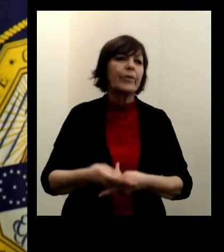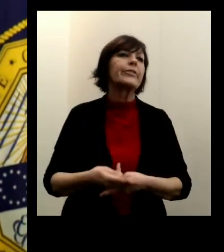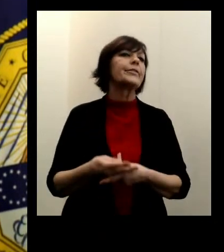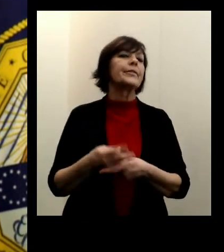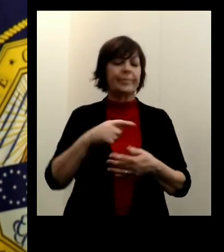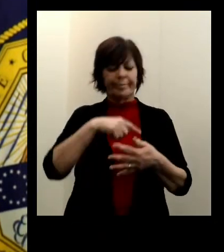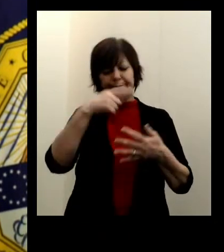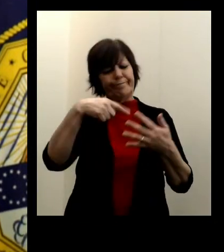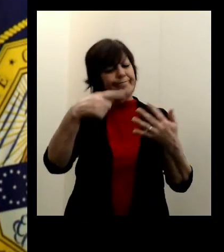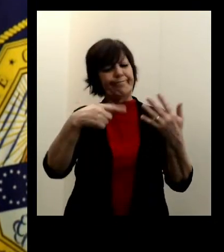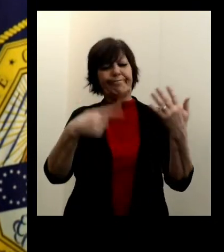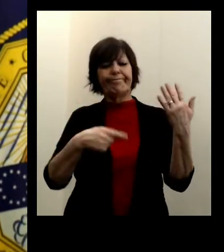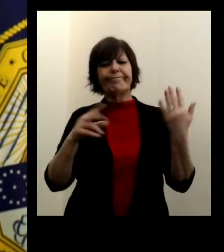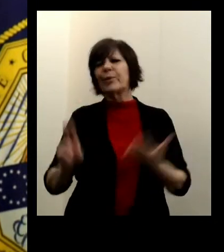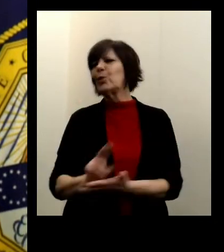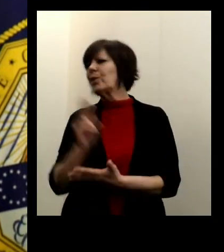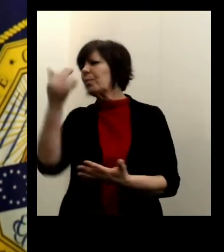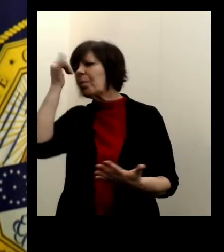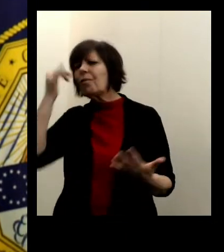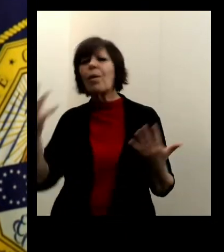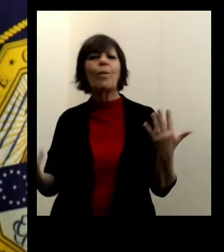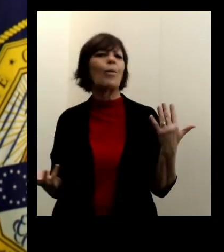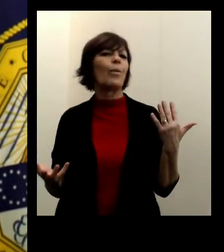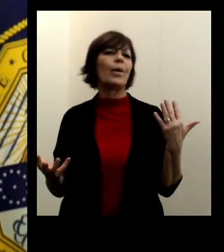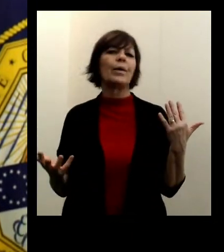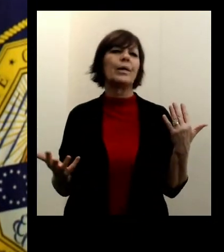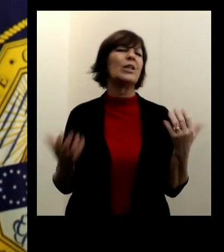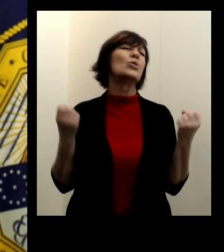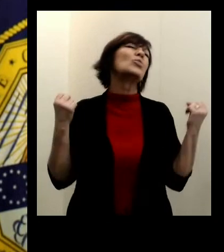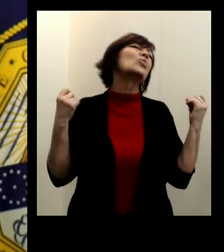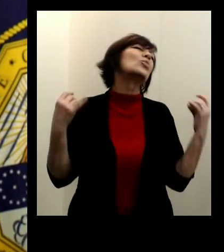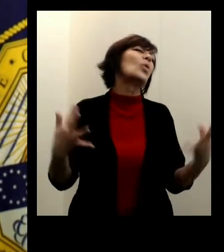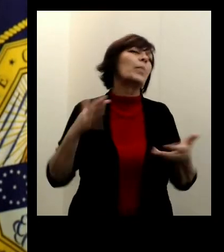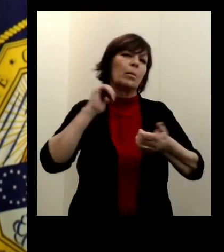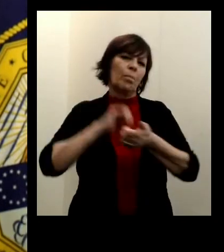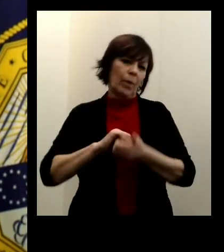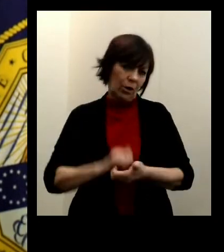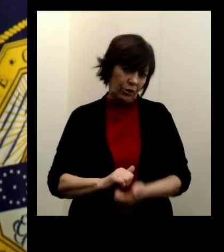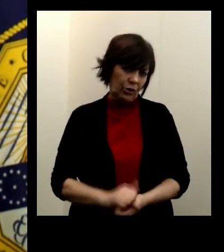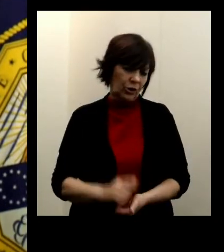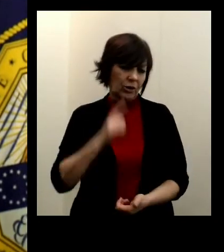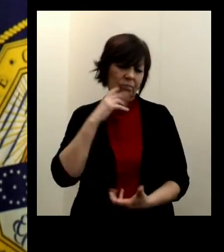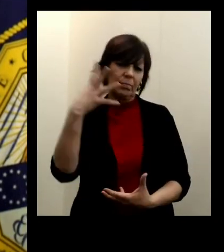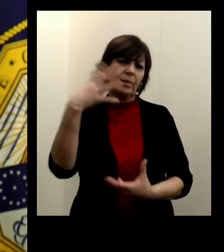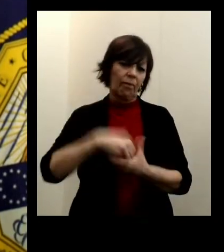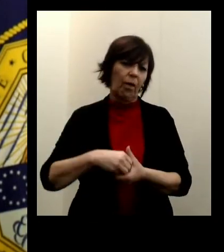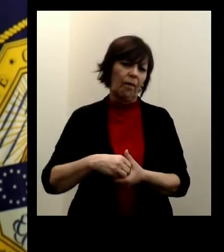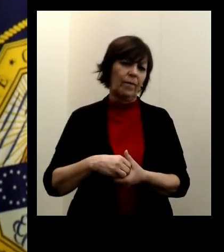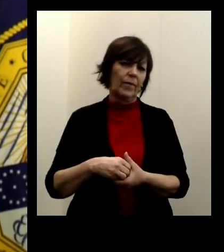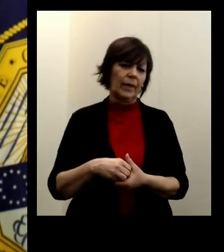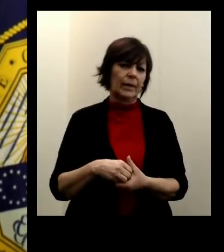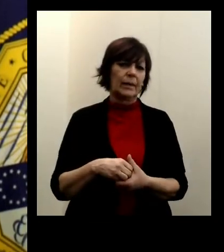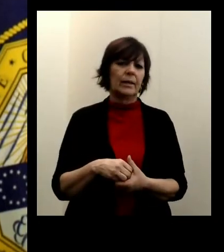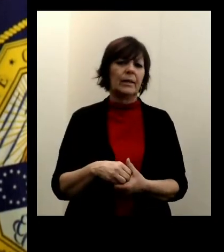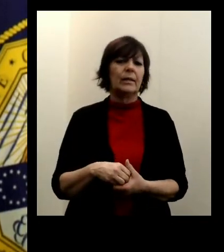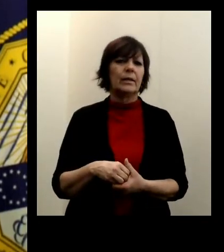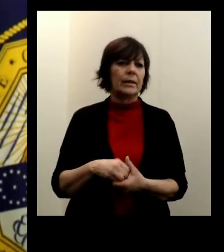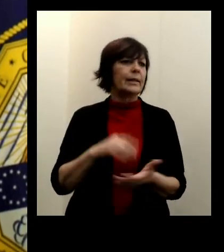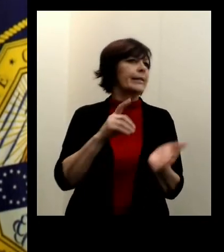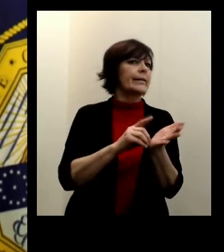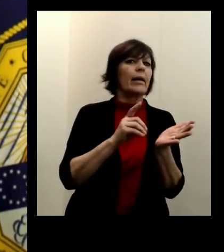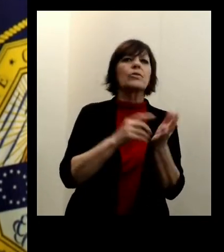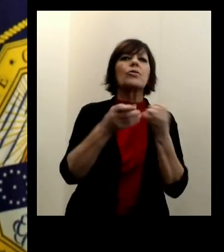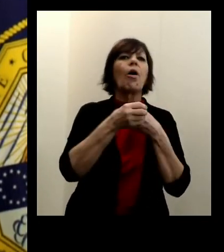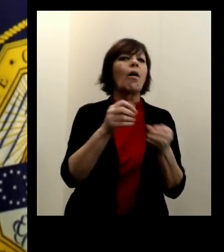organizations, the University of Buffalo. So many partners need to be a part of this, including doctors' offices